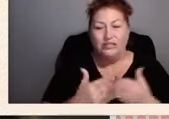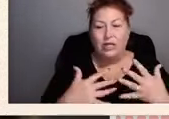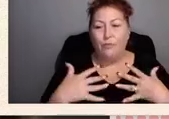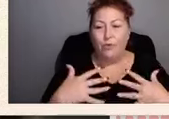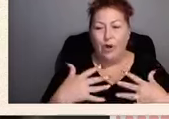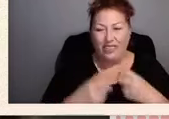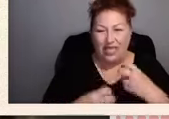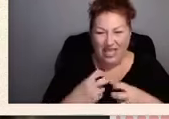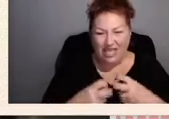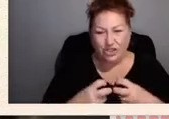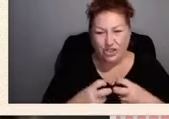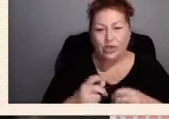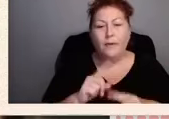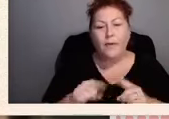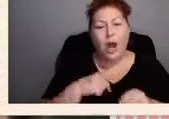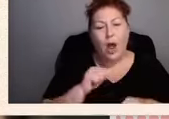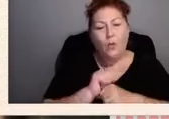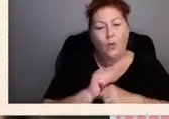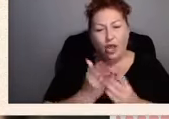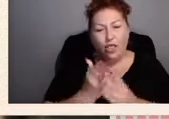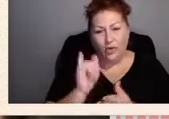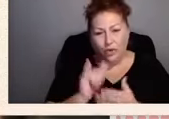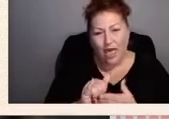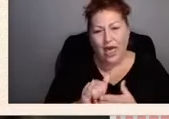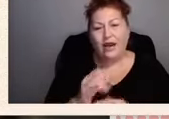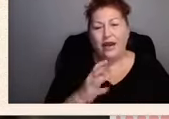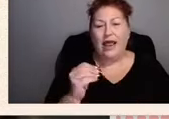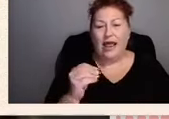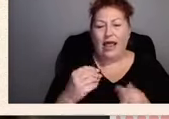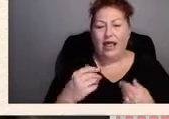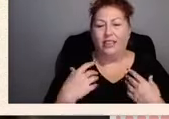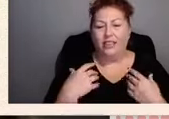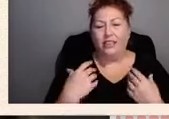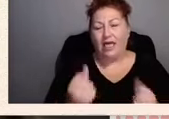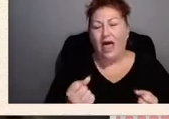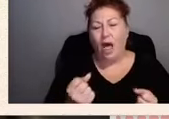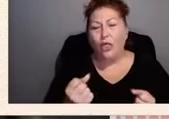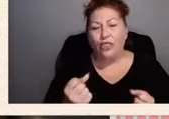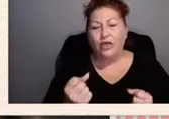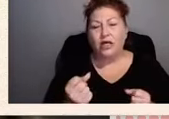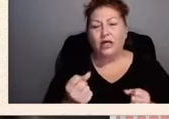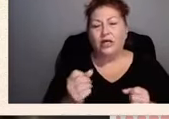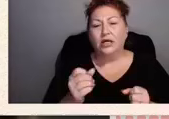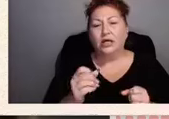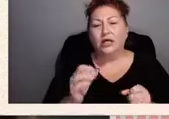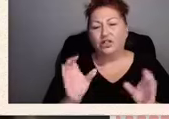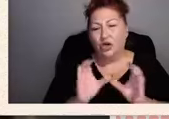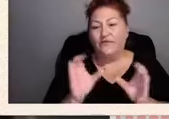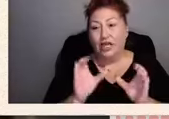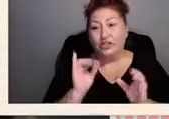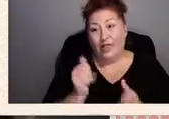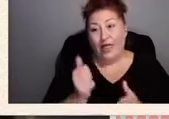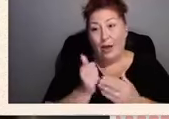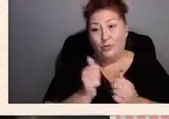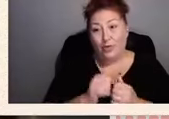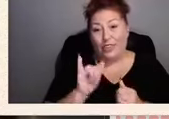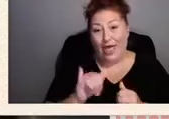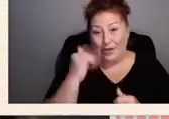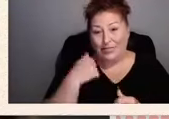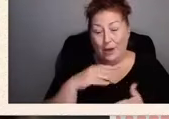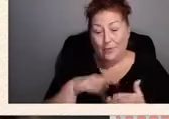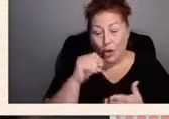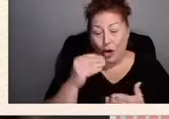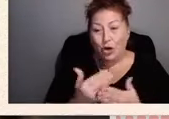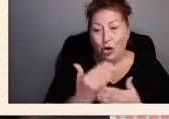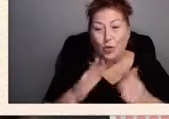But I'm working through that, and the health coaching certification is helping with that because I'm learning new ways of coping. So that's